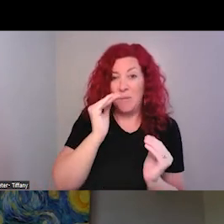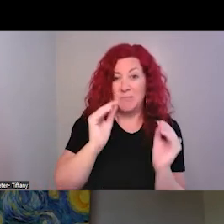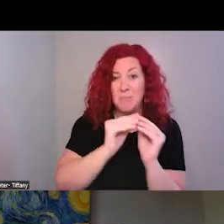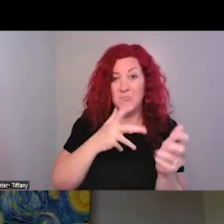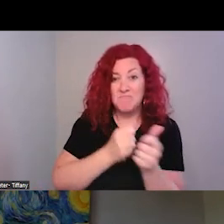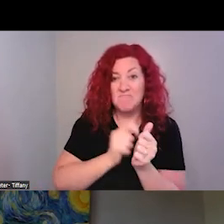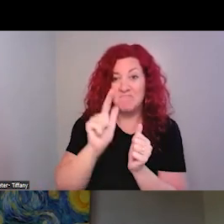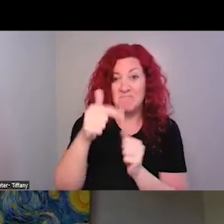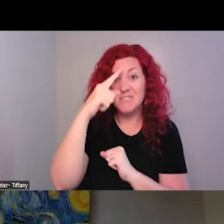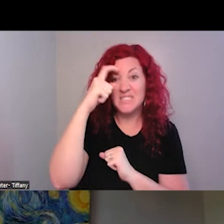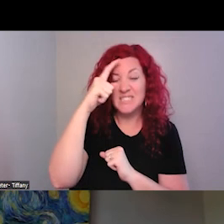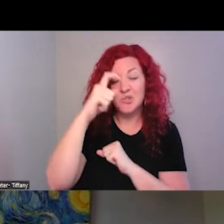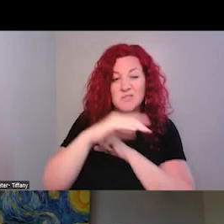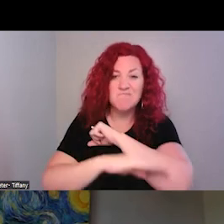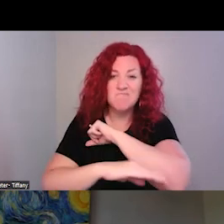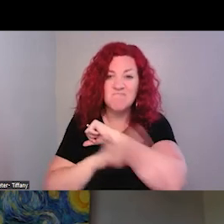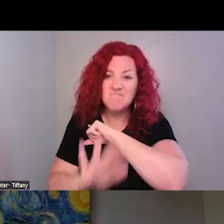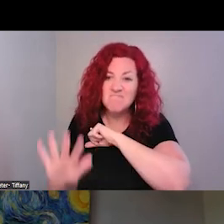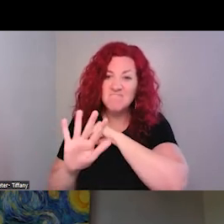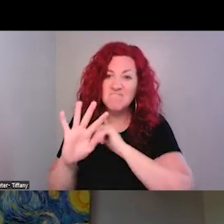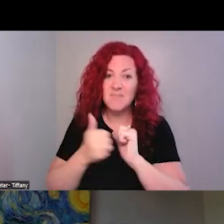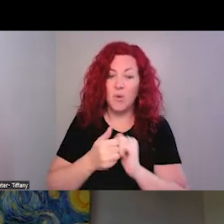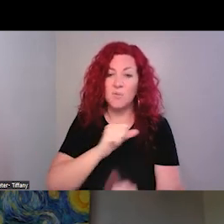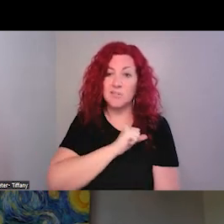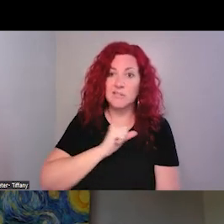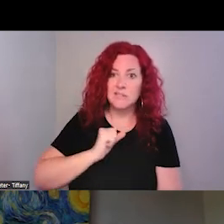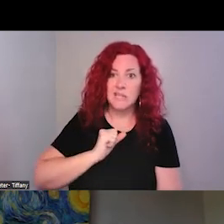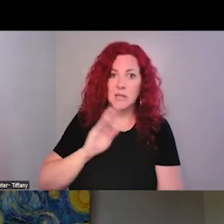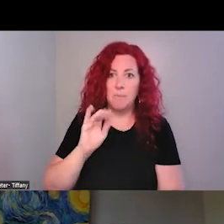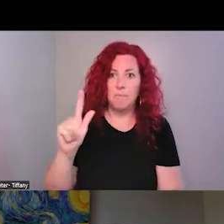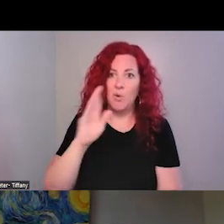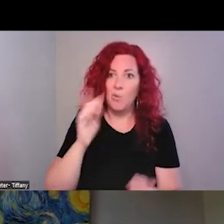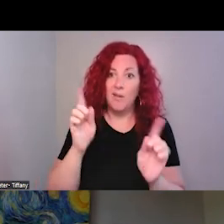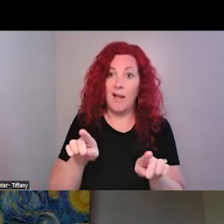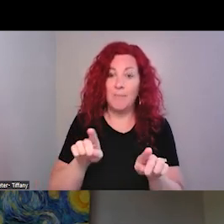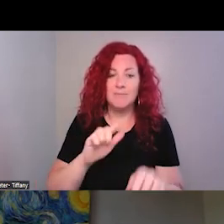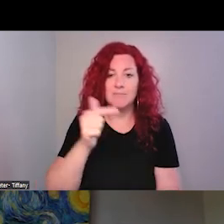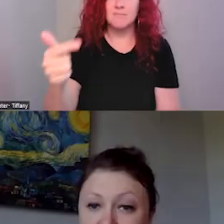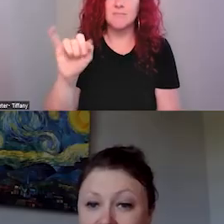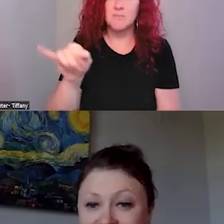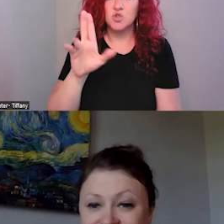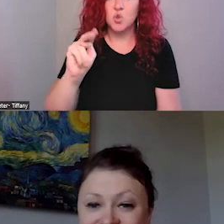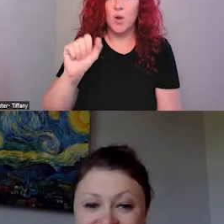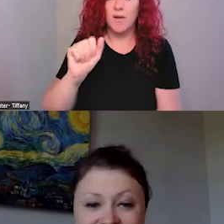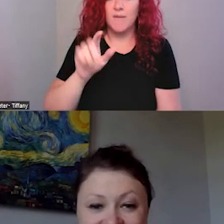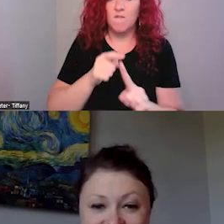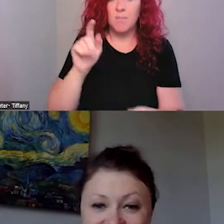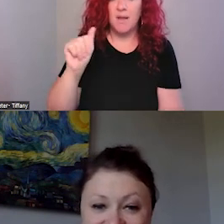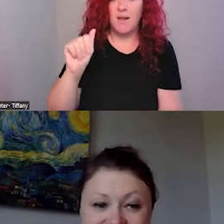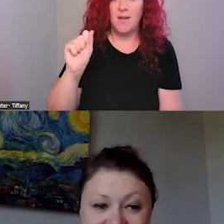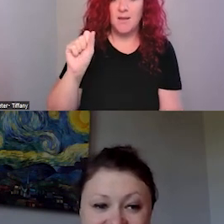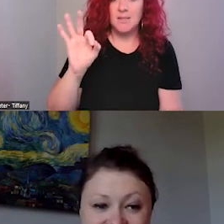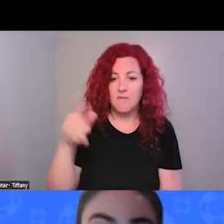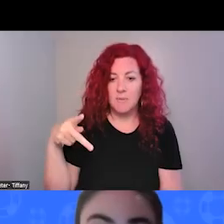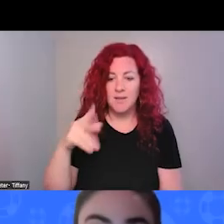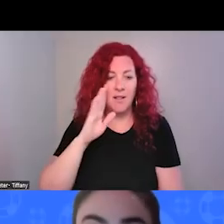summer and into the fall on how the Senate bill shapes up. And I will pass it to Joanna from AFSP. Hi,